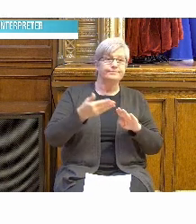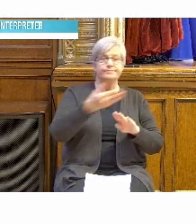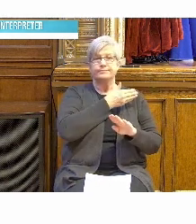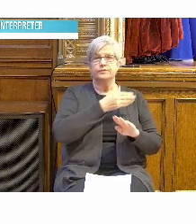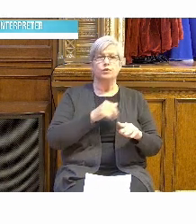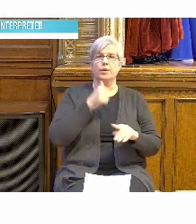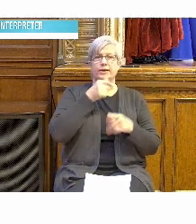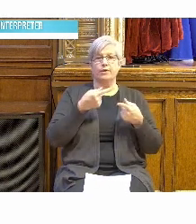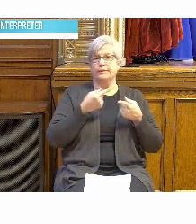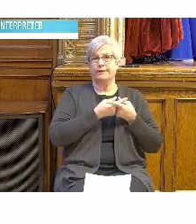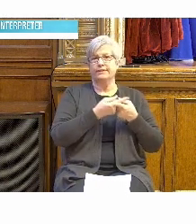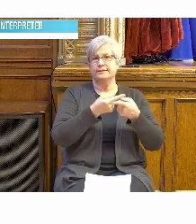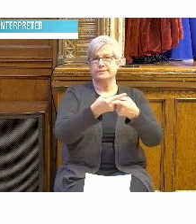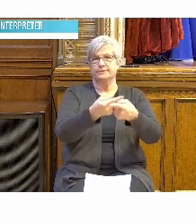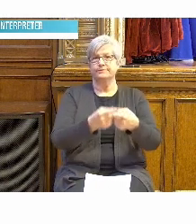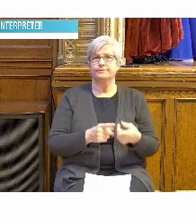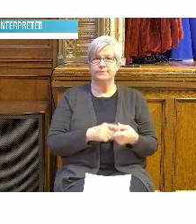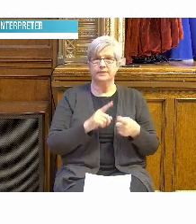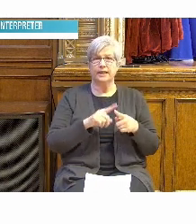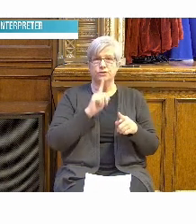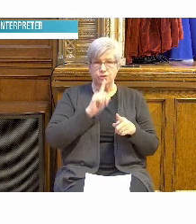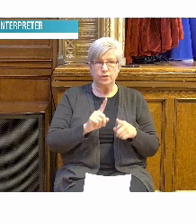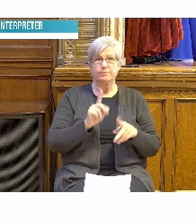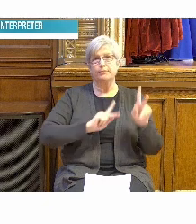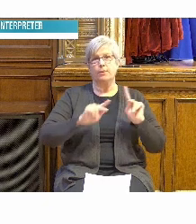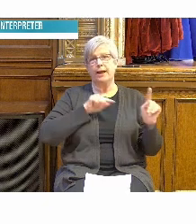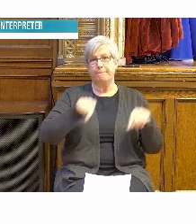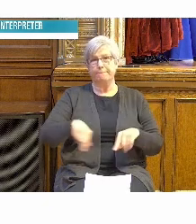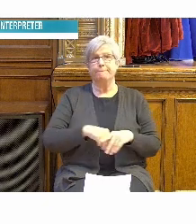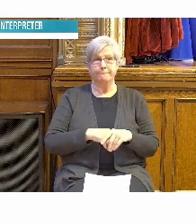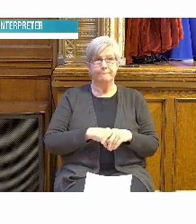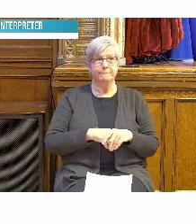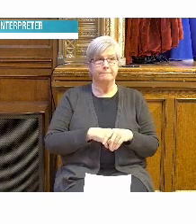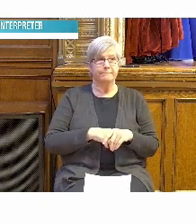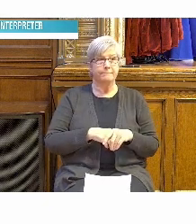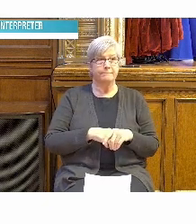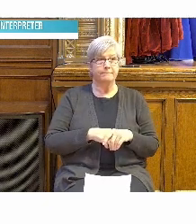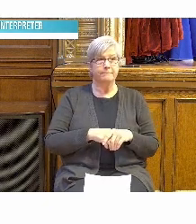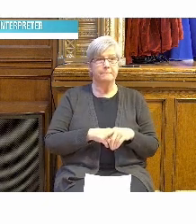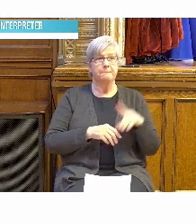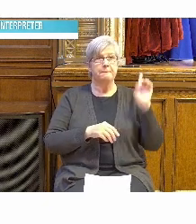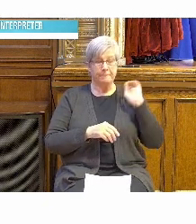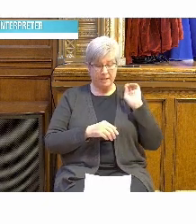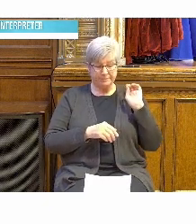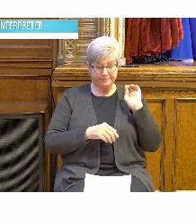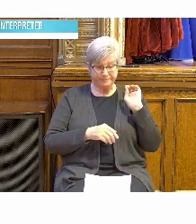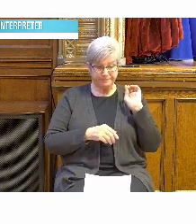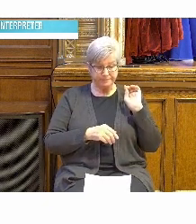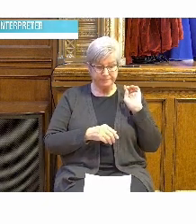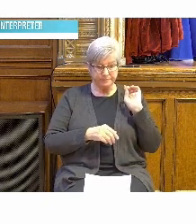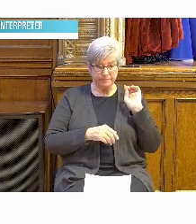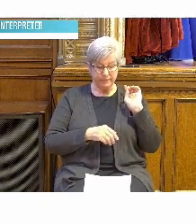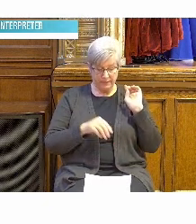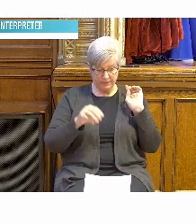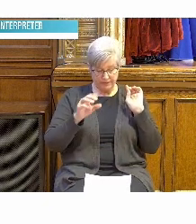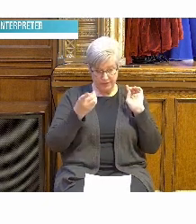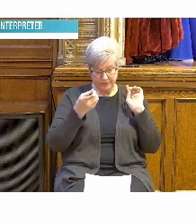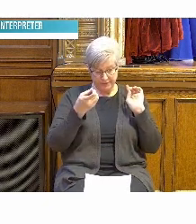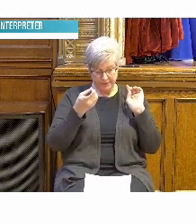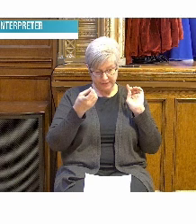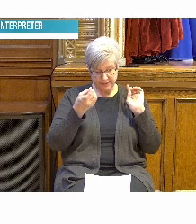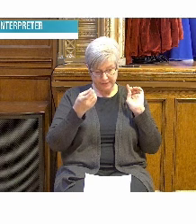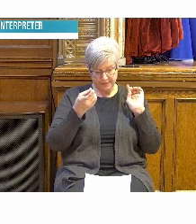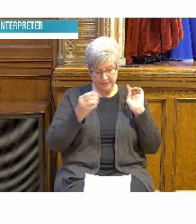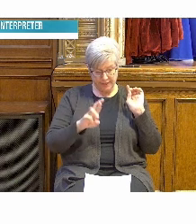their trustees or commissioners. So Commissioner Daniels, are